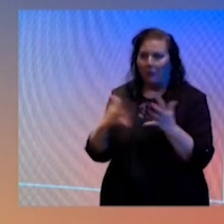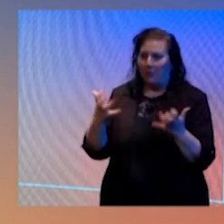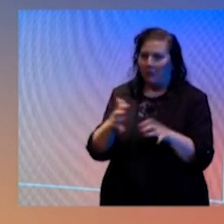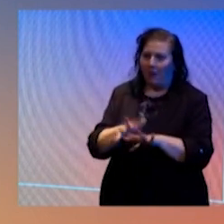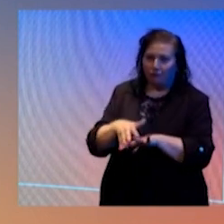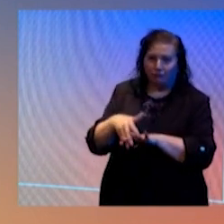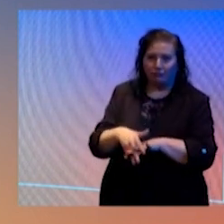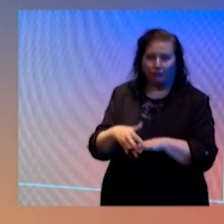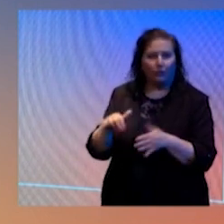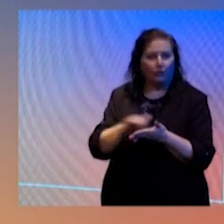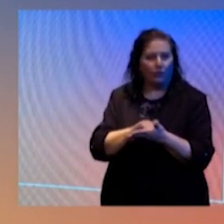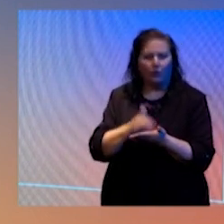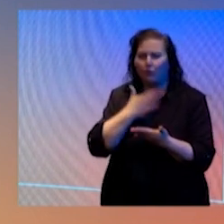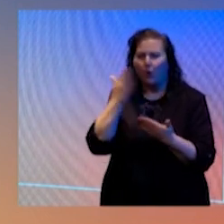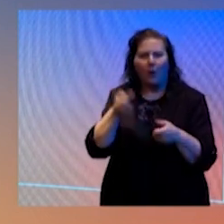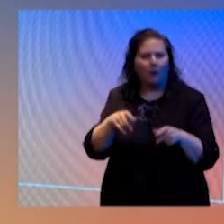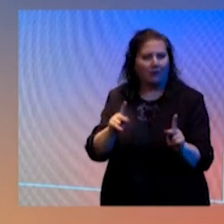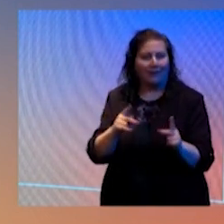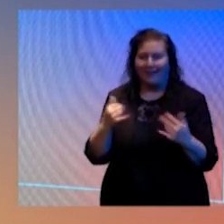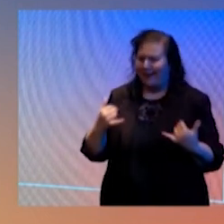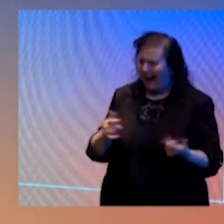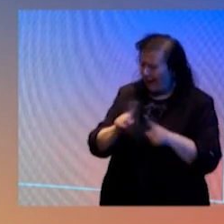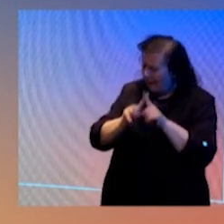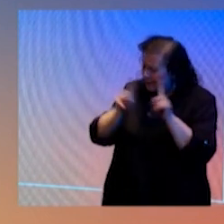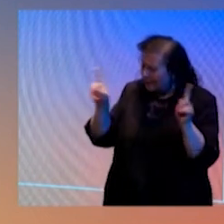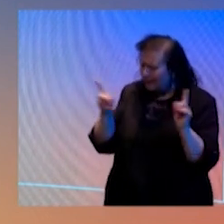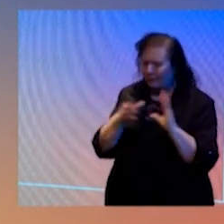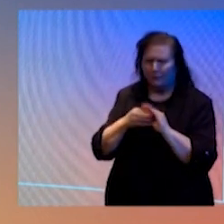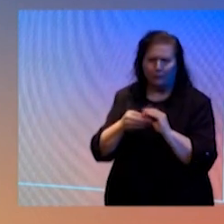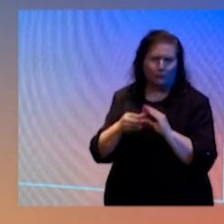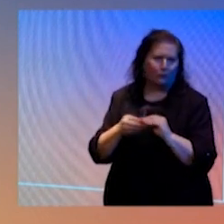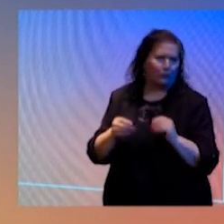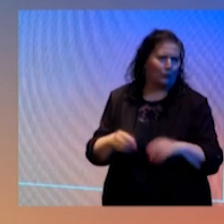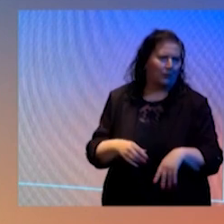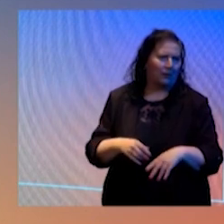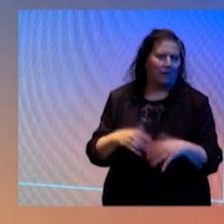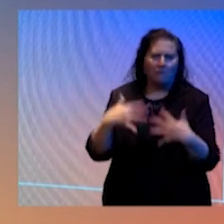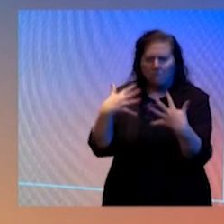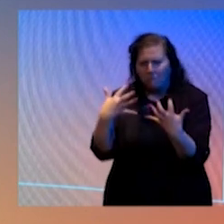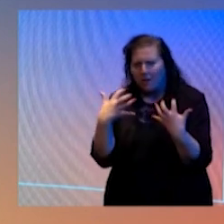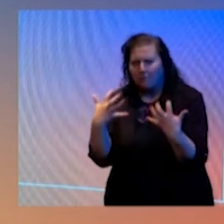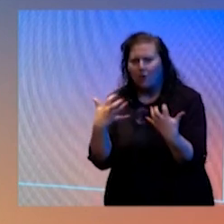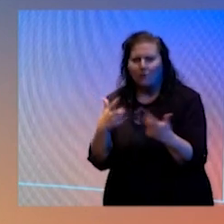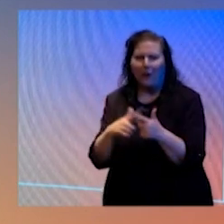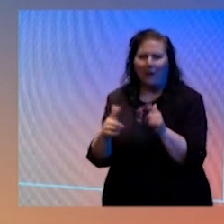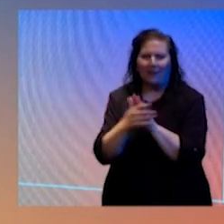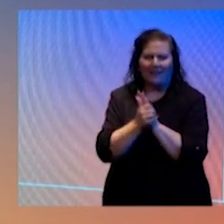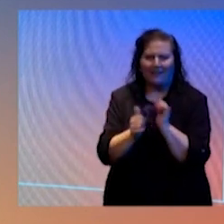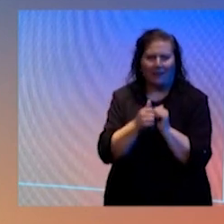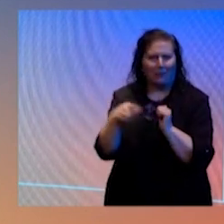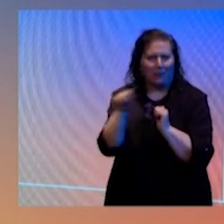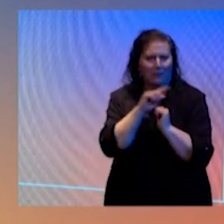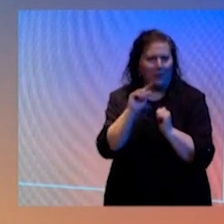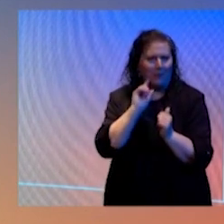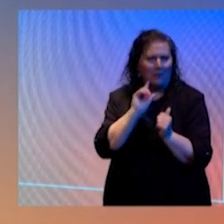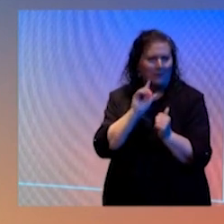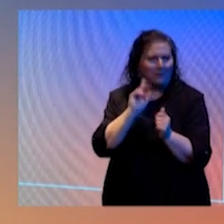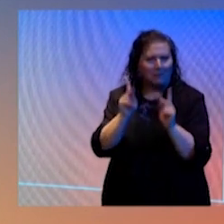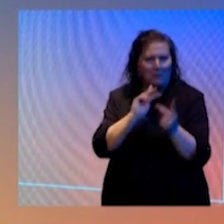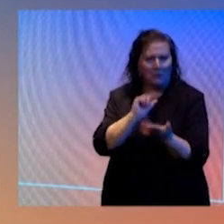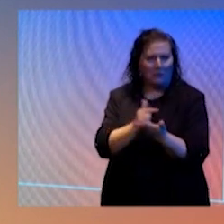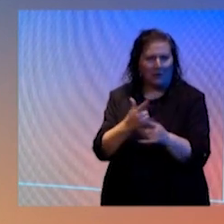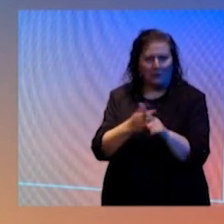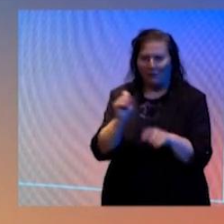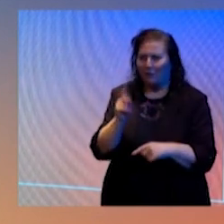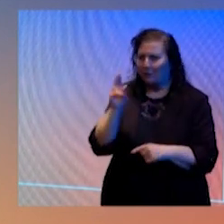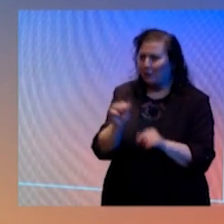no opportunities. What a different world we live in now. People are begging for the talent of our students, our graduates. They know you have